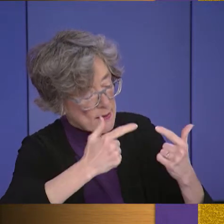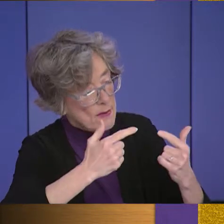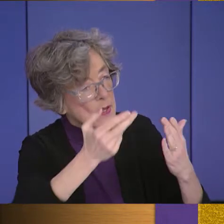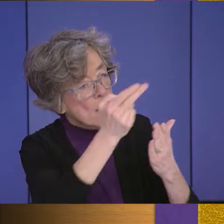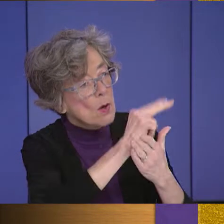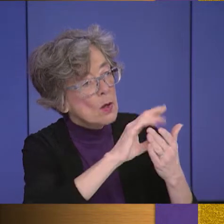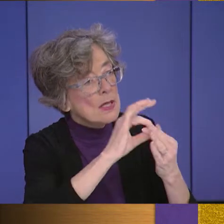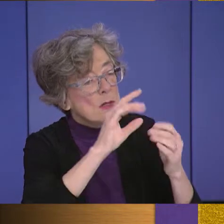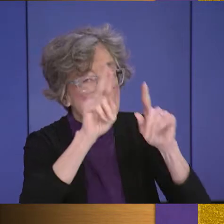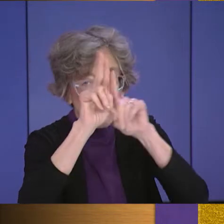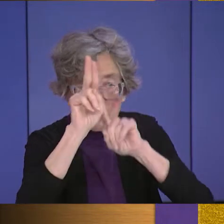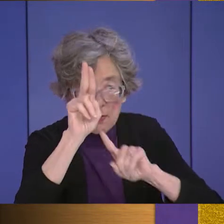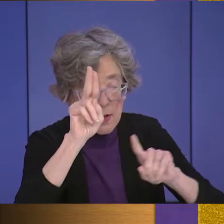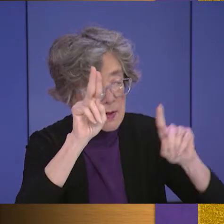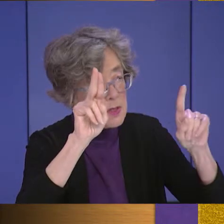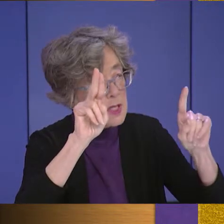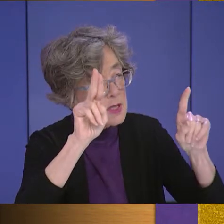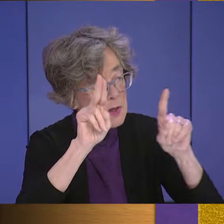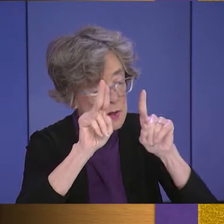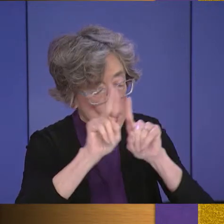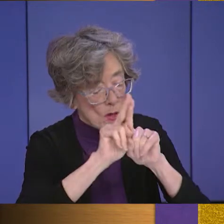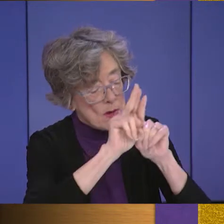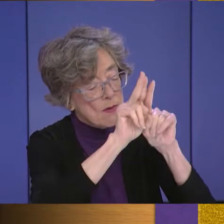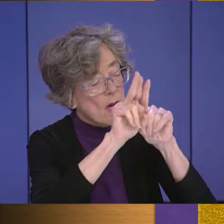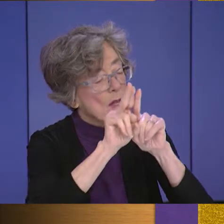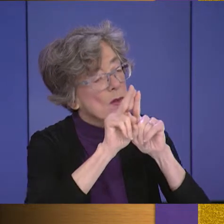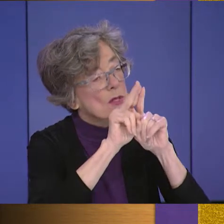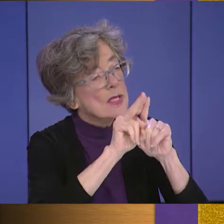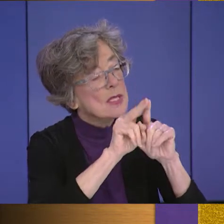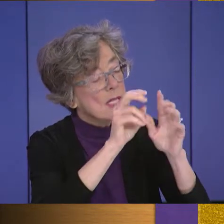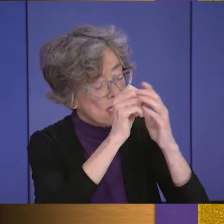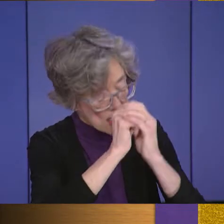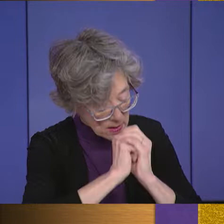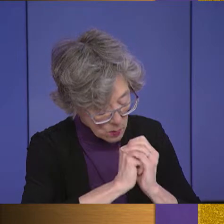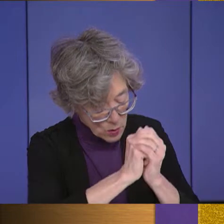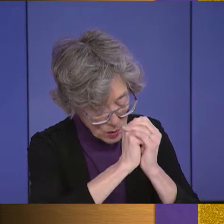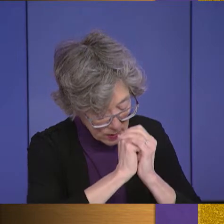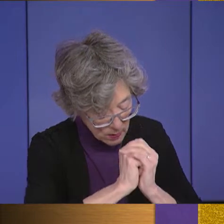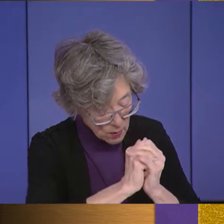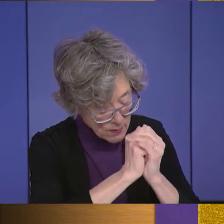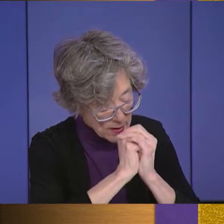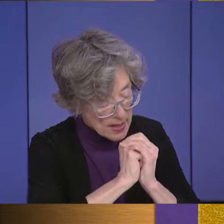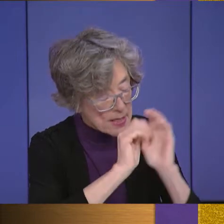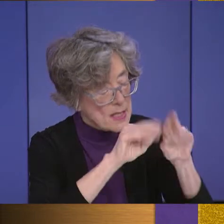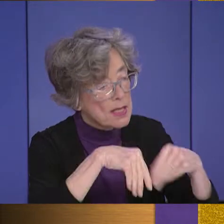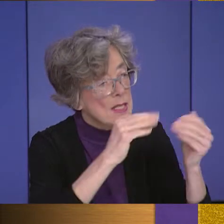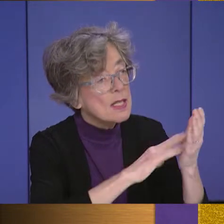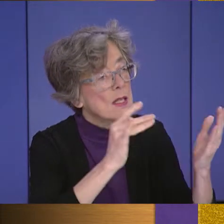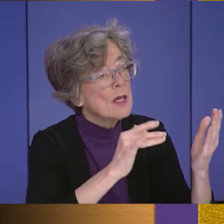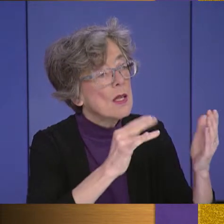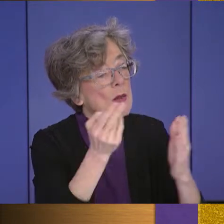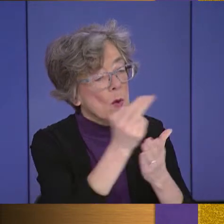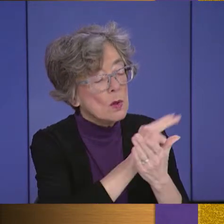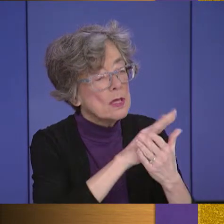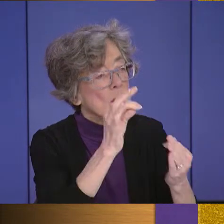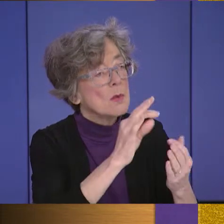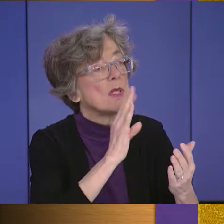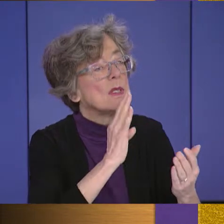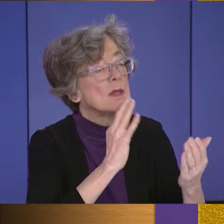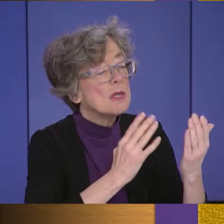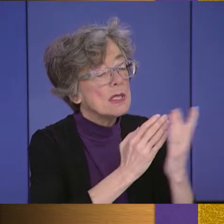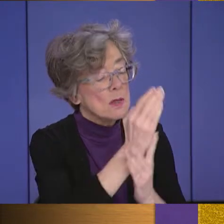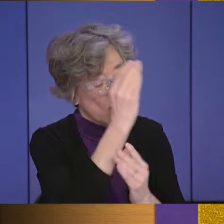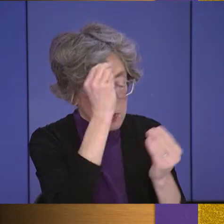who proceeds from the Father and the Son, who with the Father and the Son is adored and glorified, who has spoken through